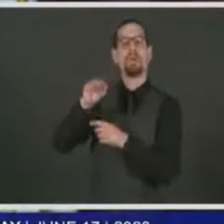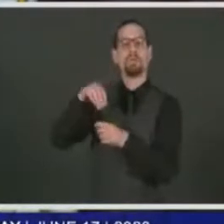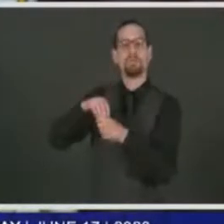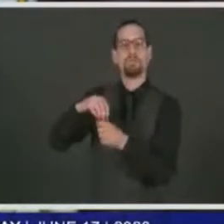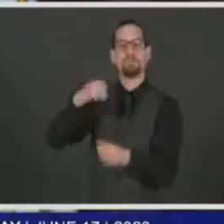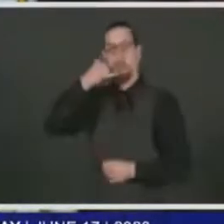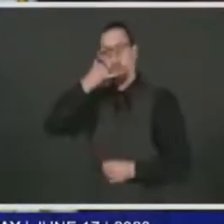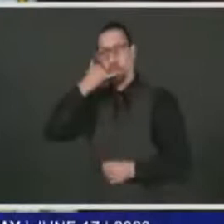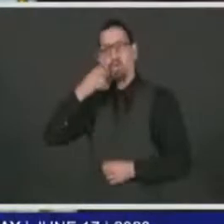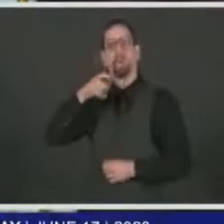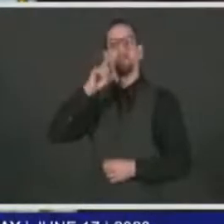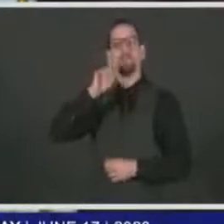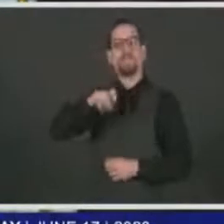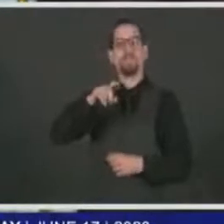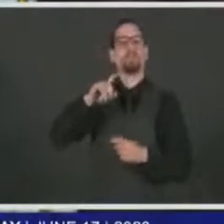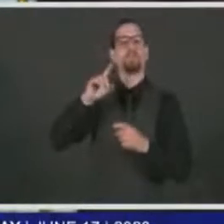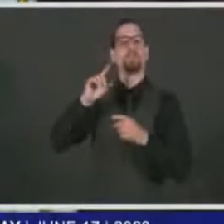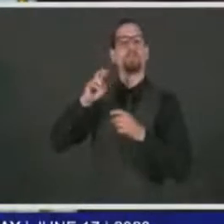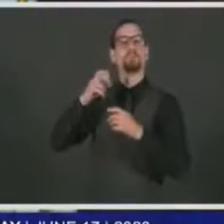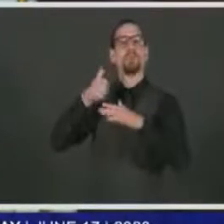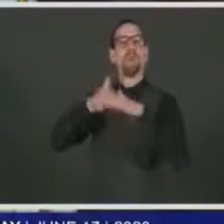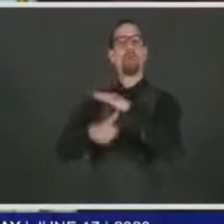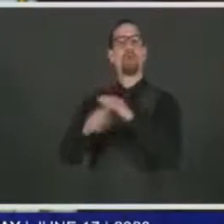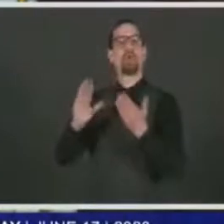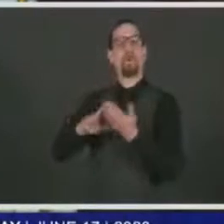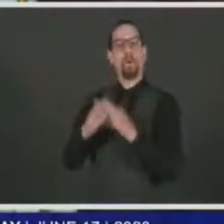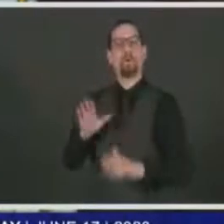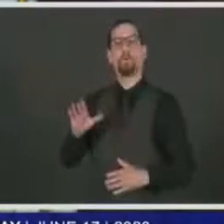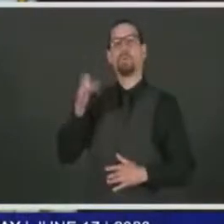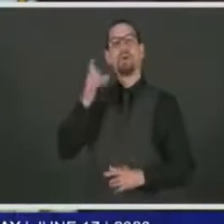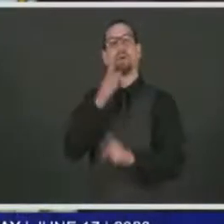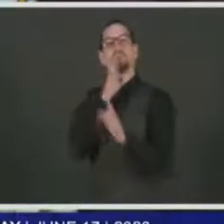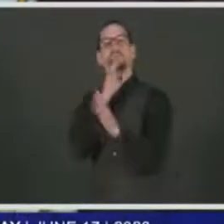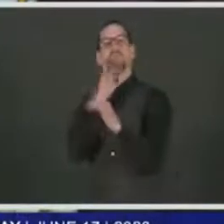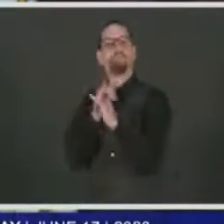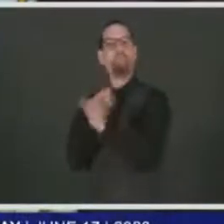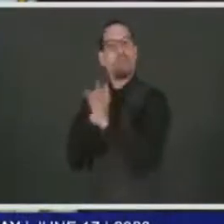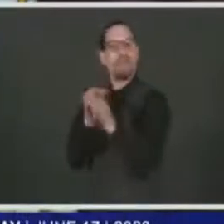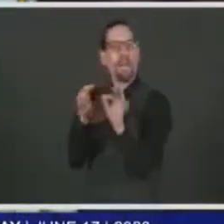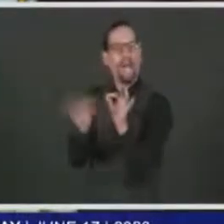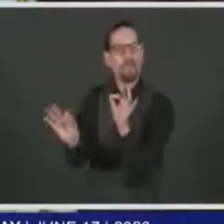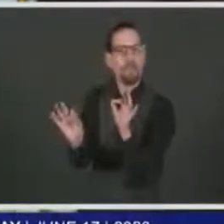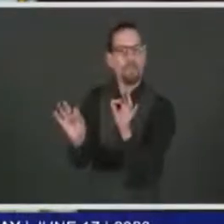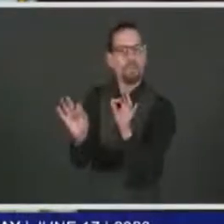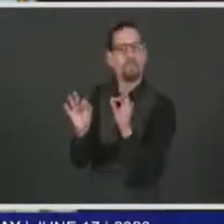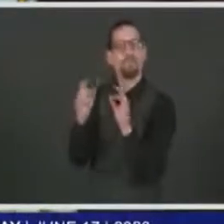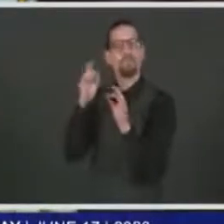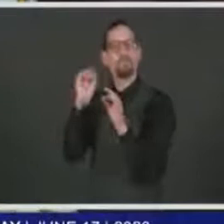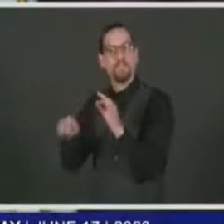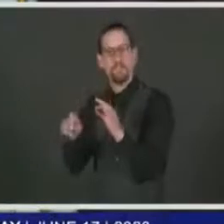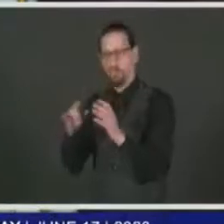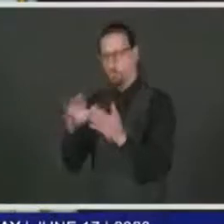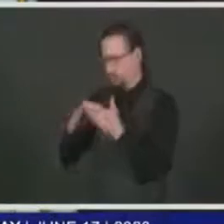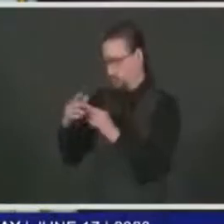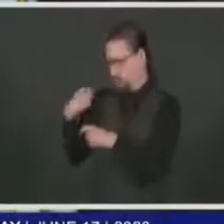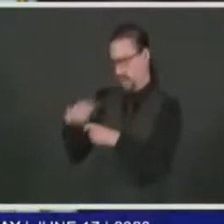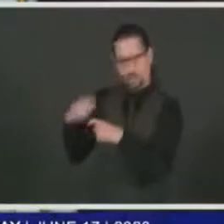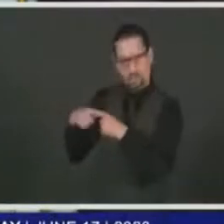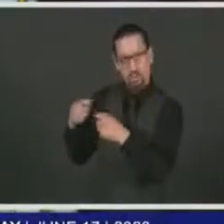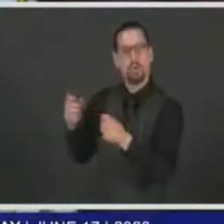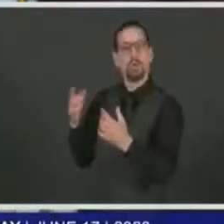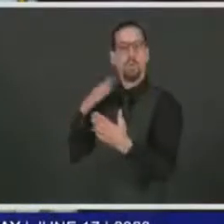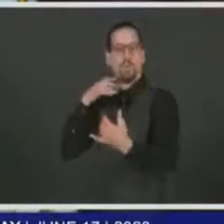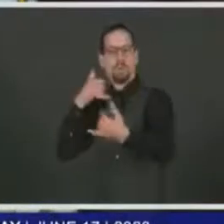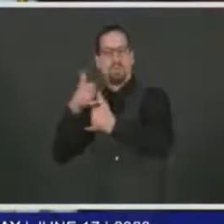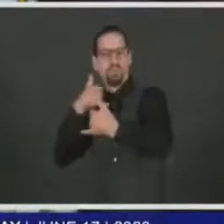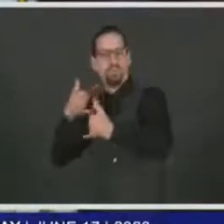maybe come from that community, speak the language of the person on the other end of the line, and have an awareness of what's going on. So I